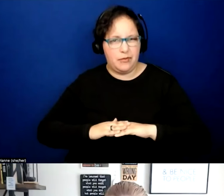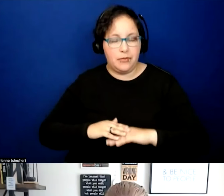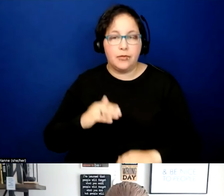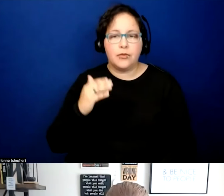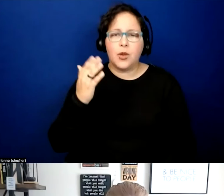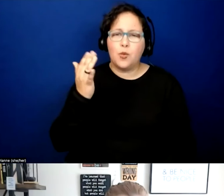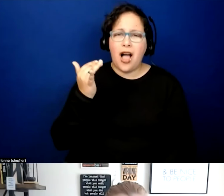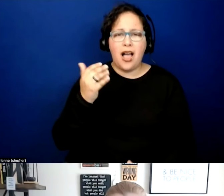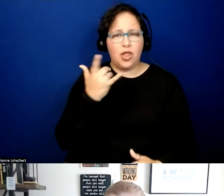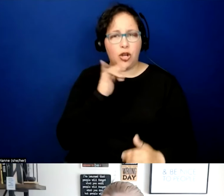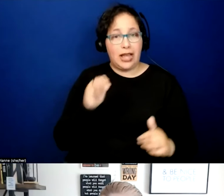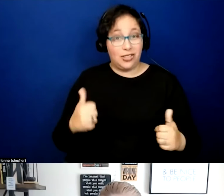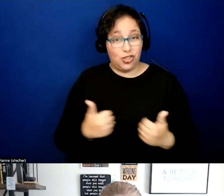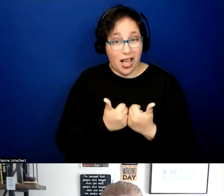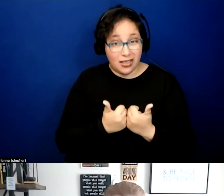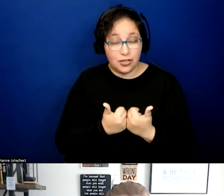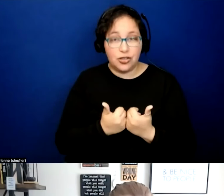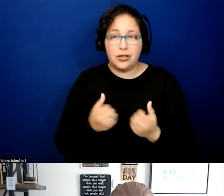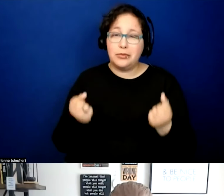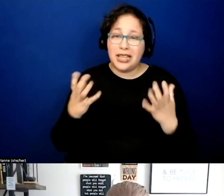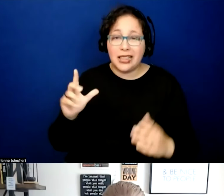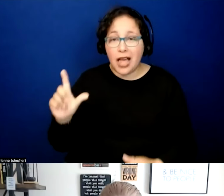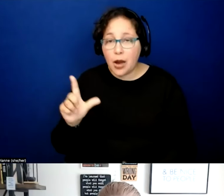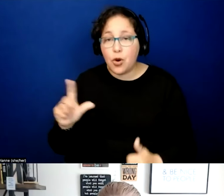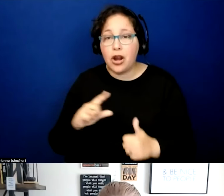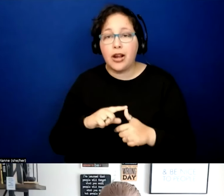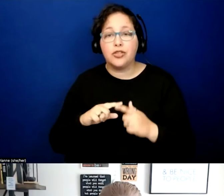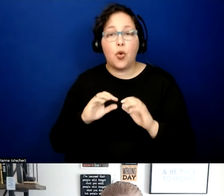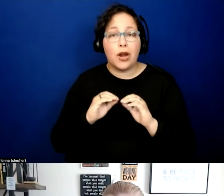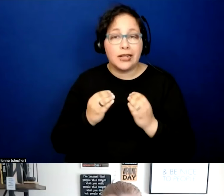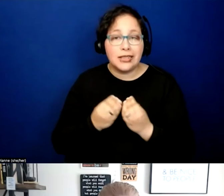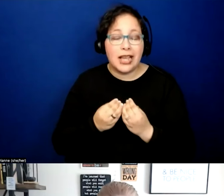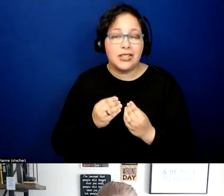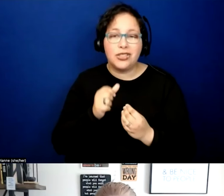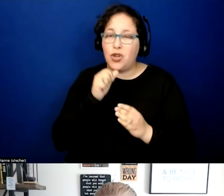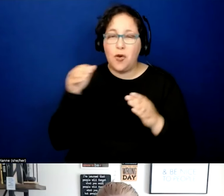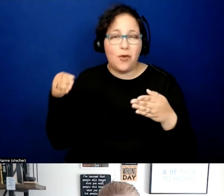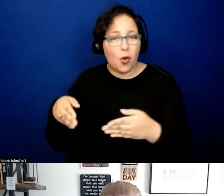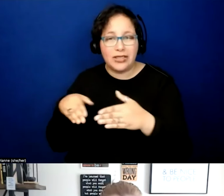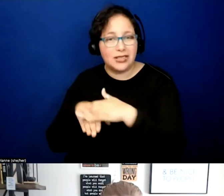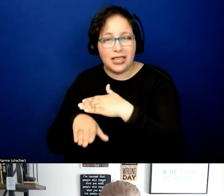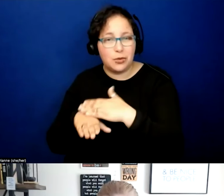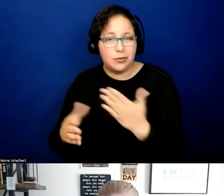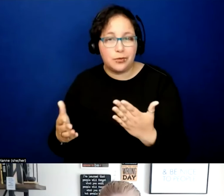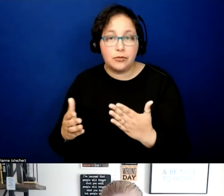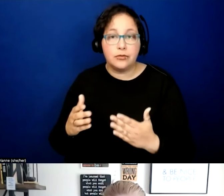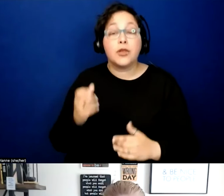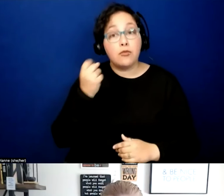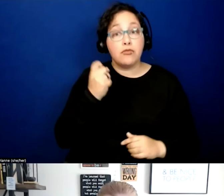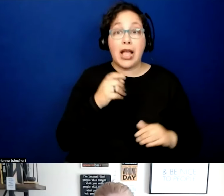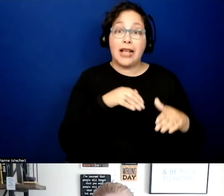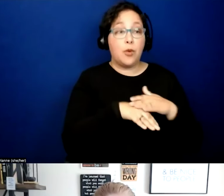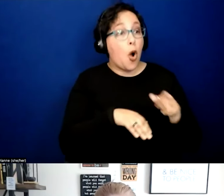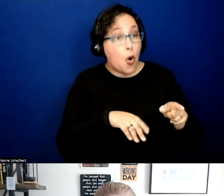so many libraries, organizations don't focus on it, and it's strictly, you know, accessibility